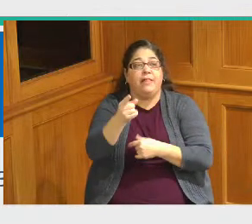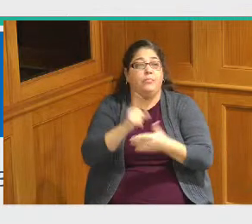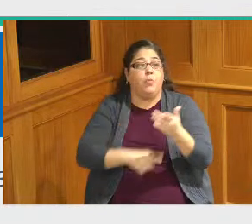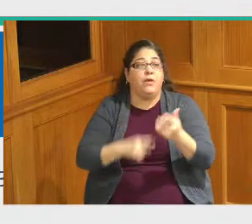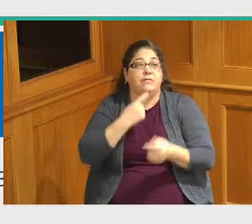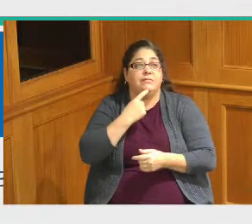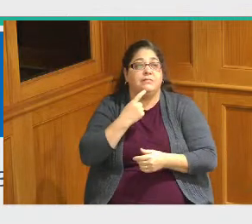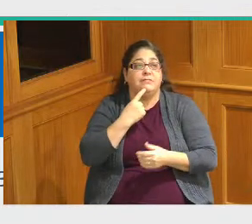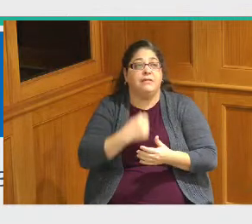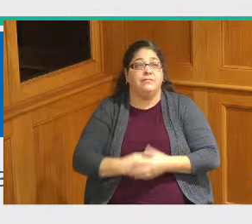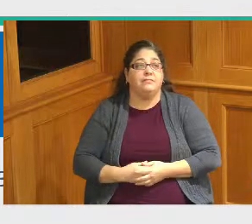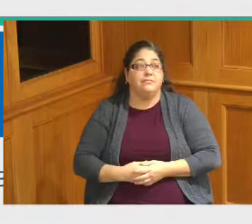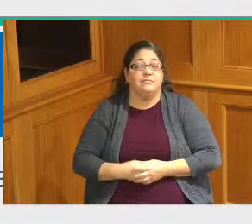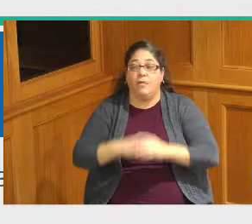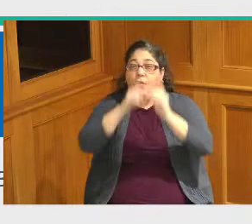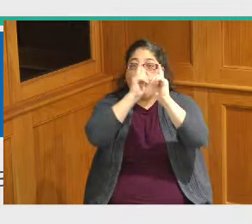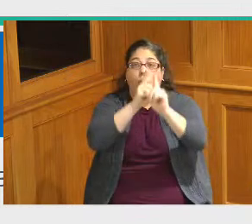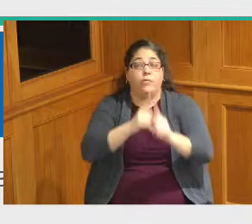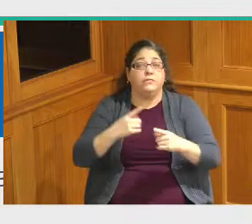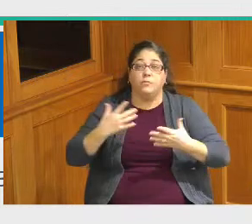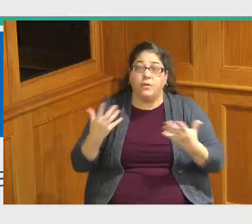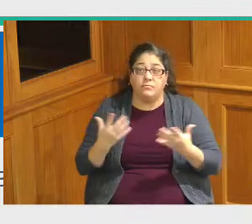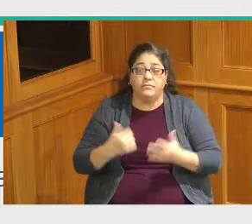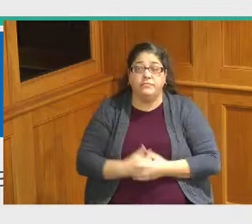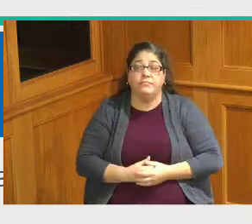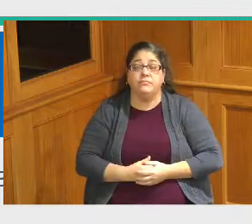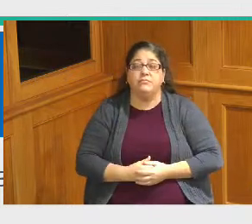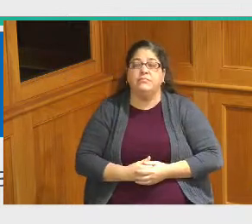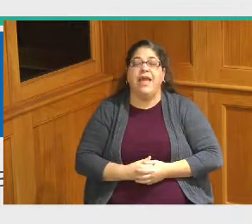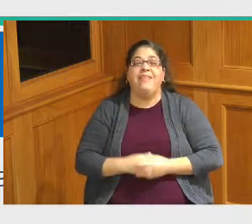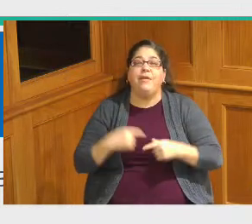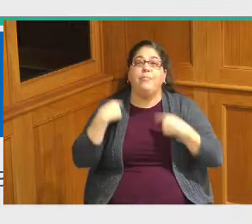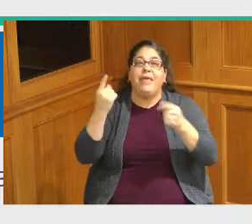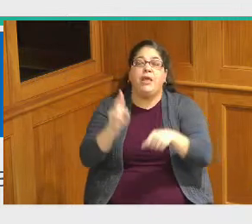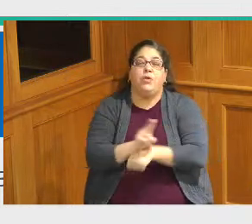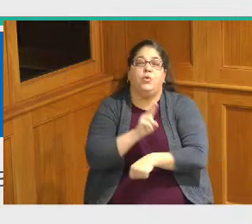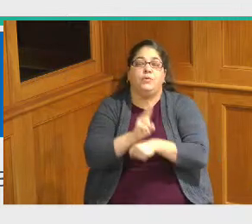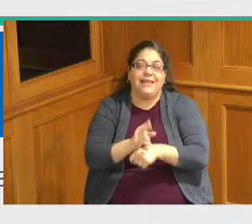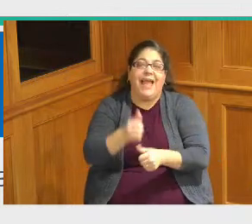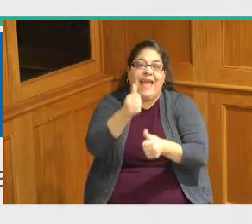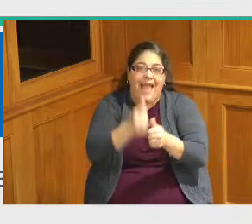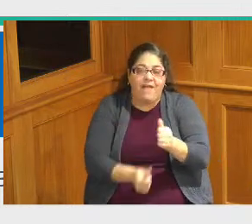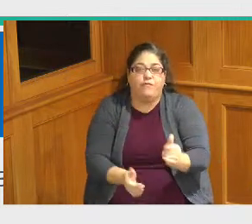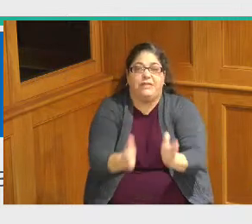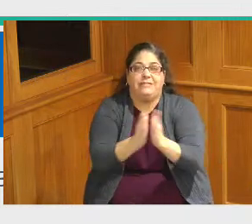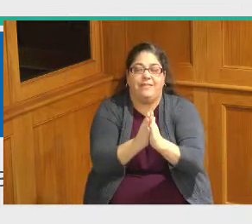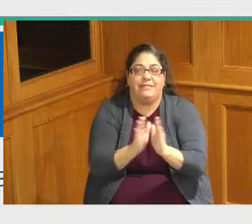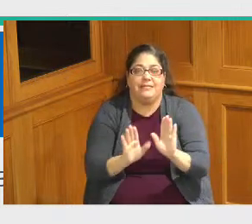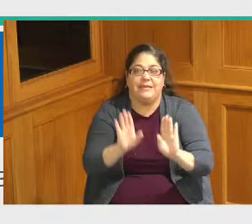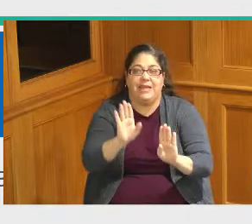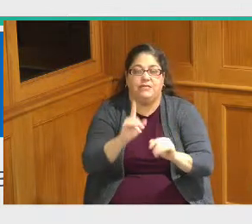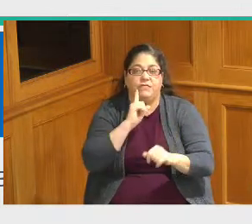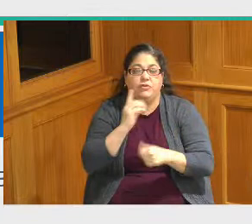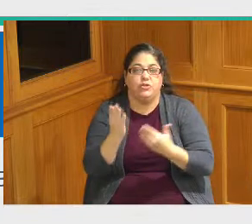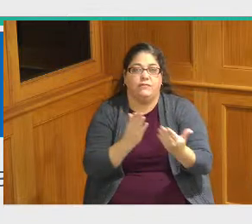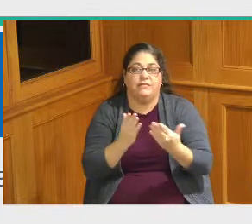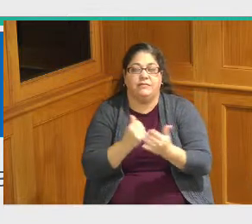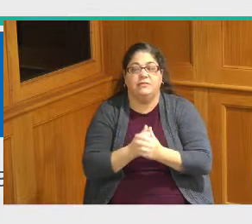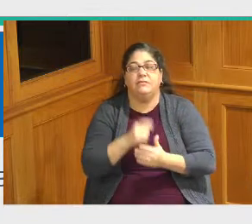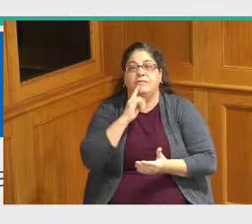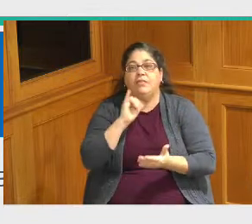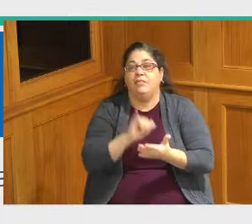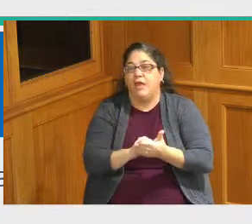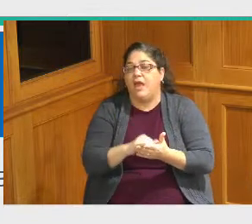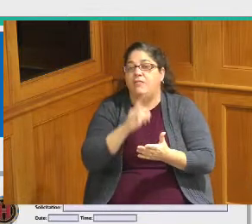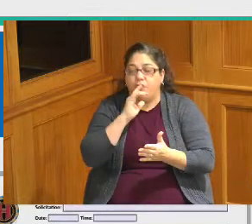says as far as the goals. And it's being used, and it's in every solicitation, and it's very important to the efforts that we're trying